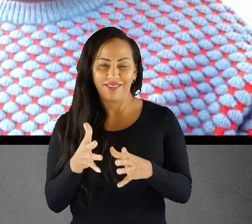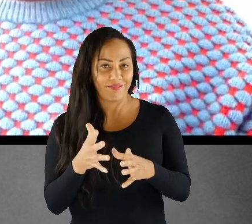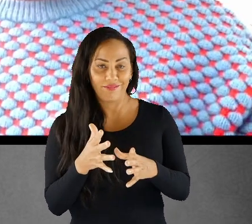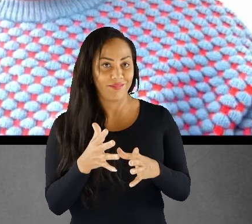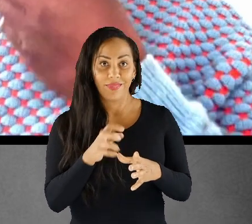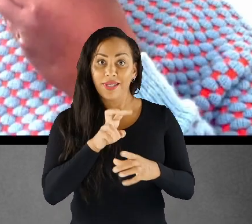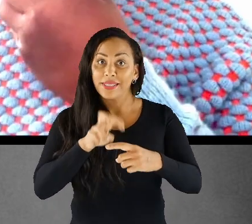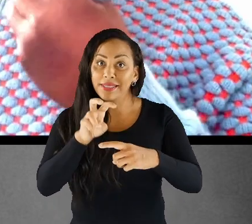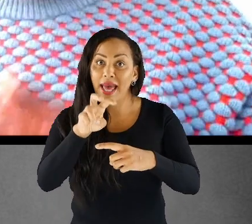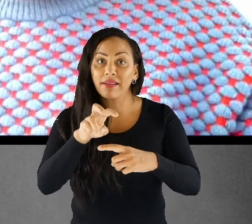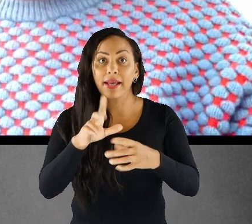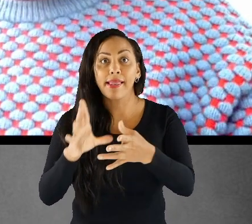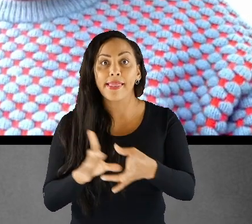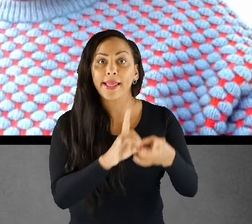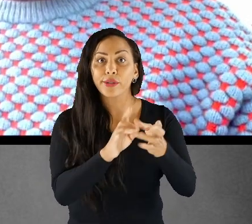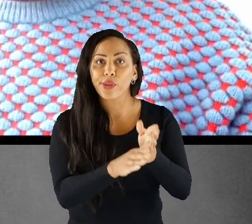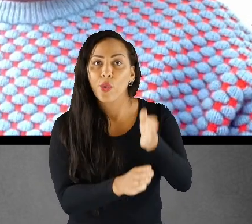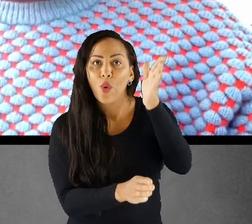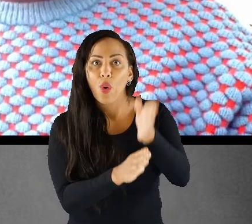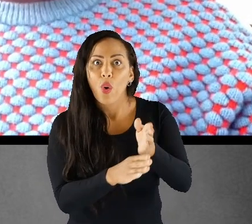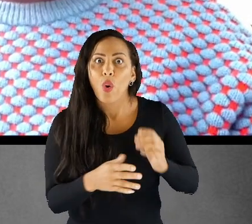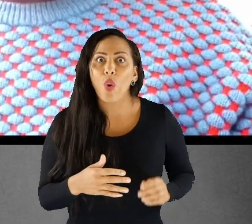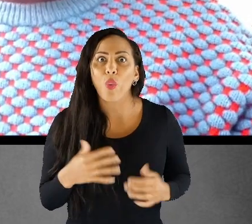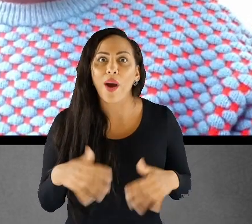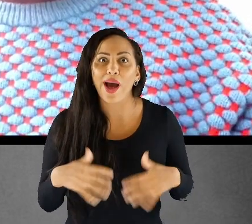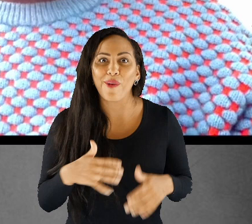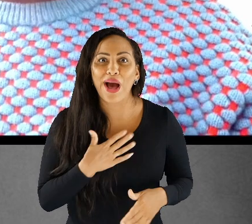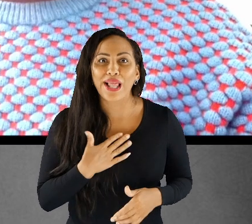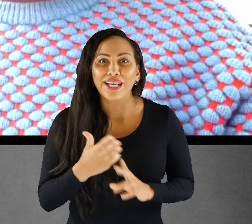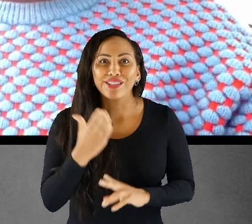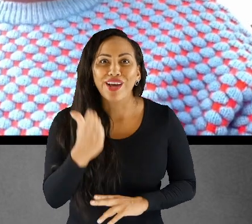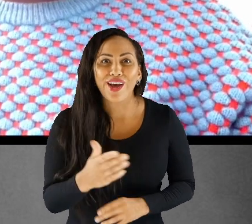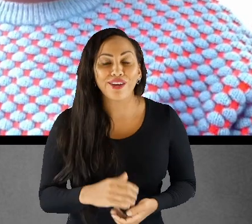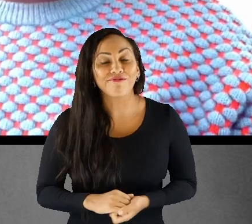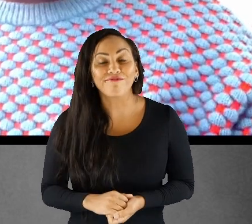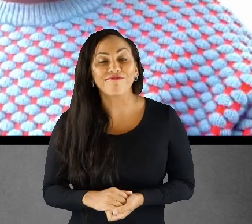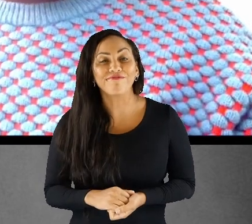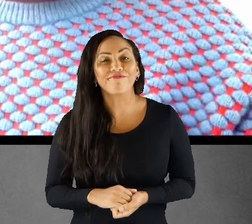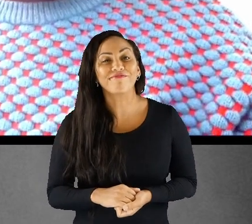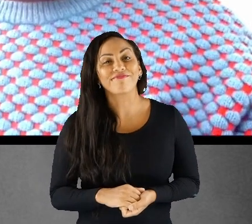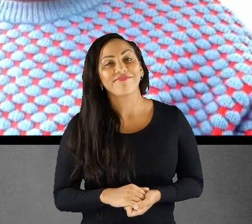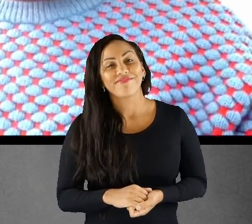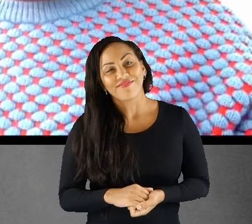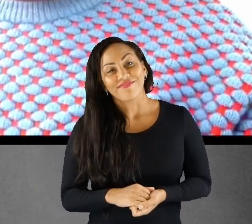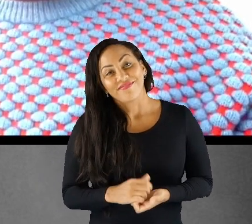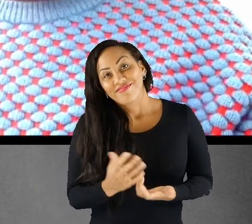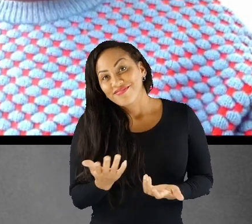like the staircase is almost part of the wall. Oh wow! I'd like to go there.